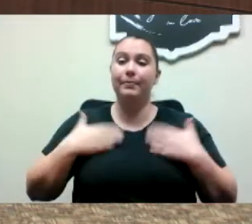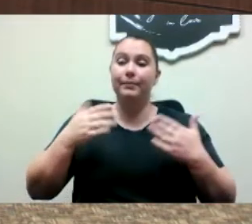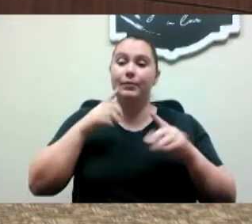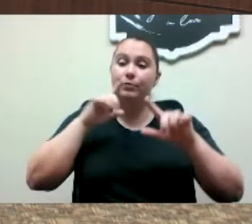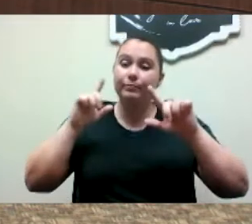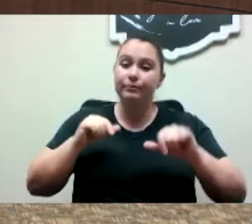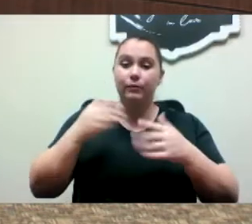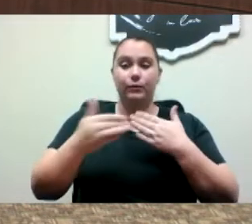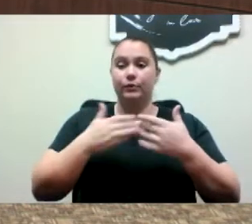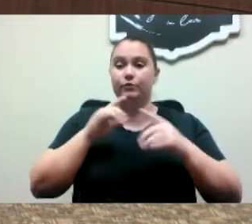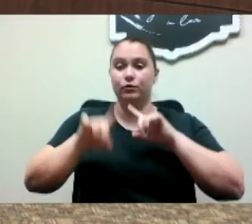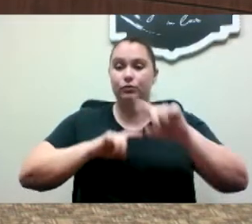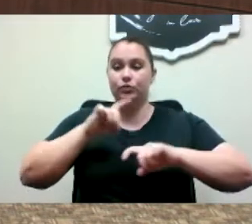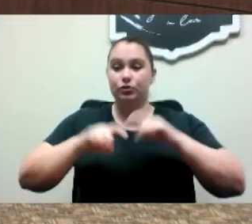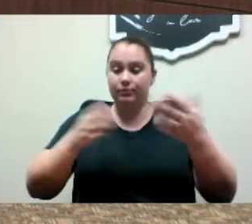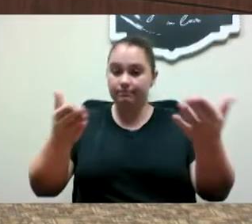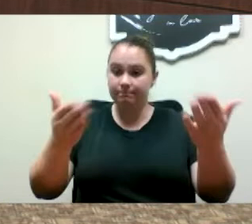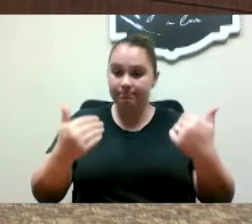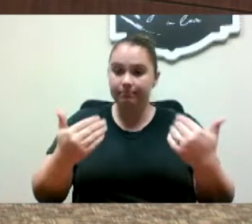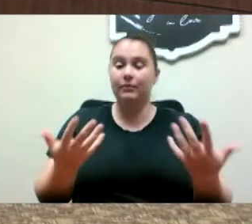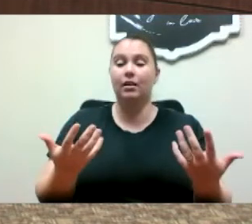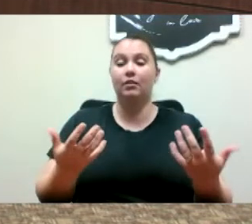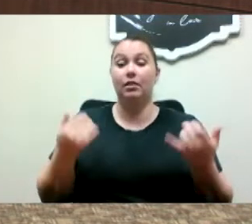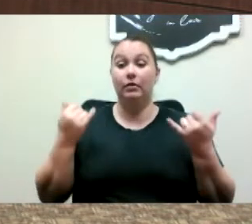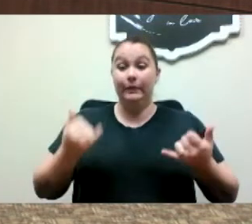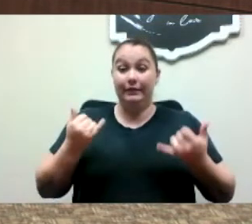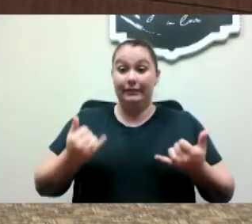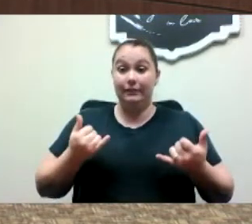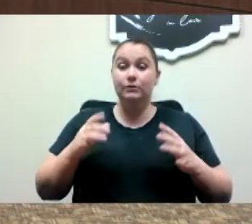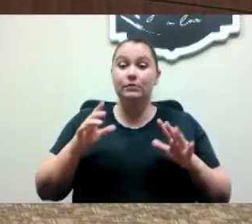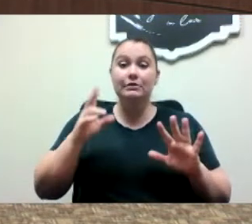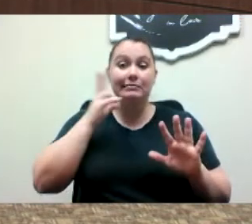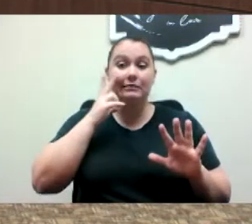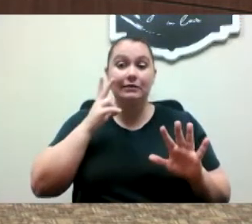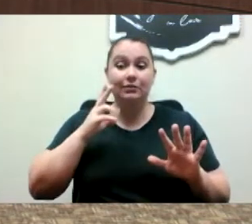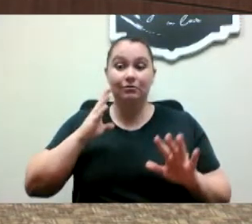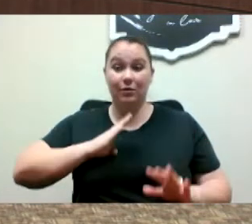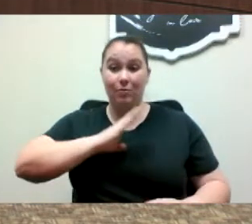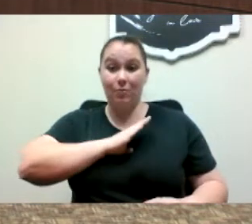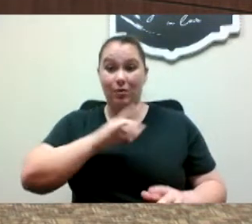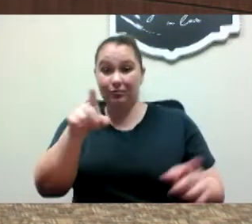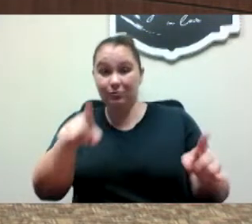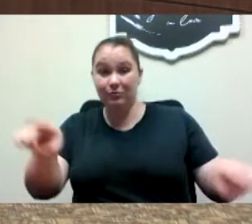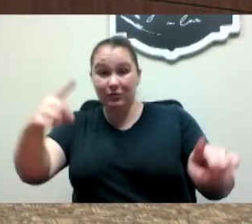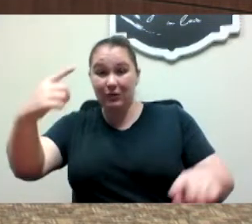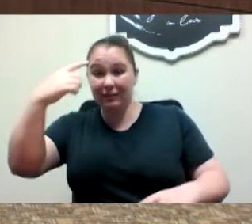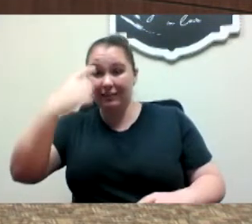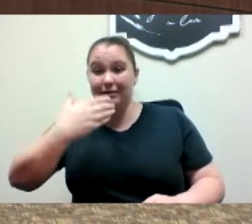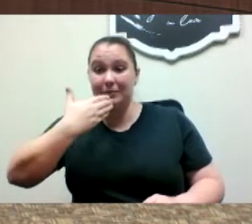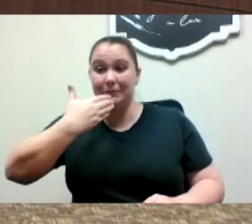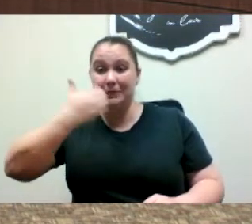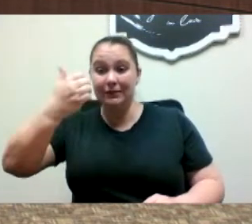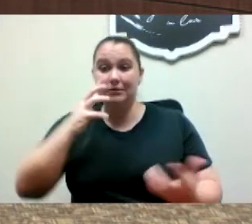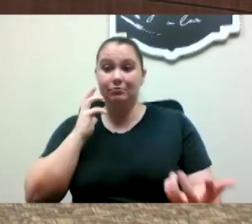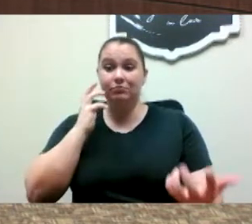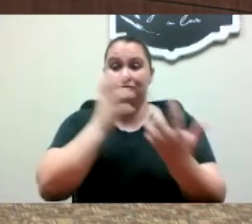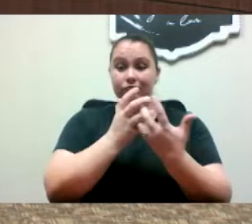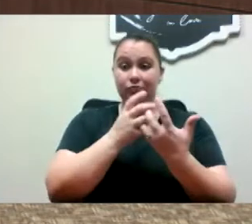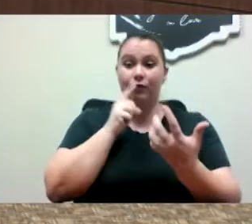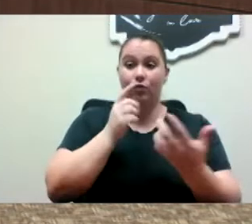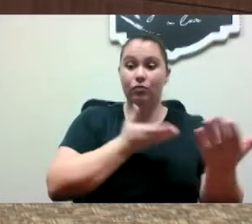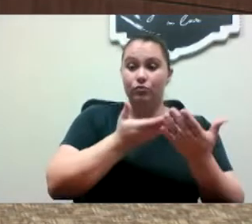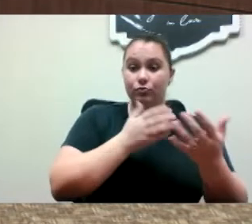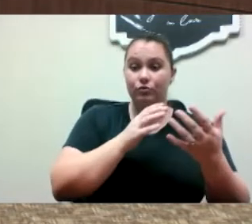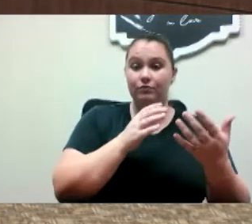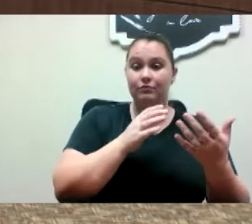stage, I think it's purely a matter of what the Board sees as the best approach to serve the